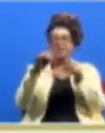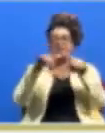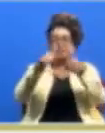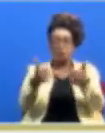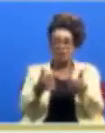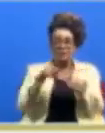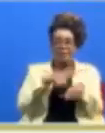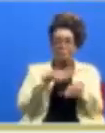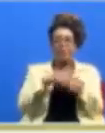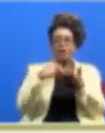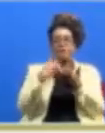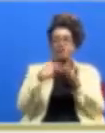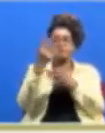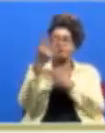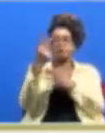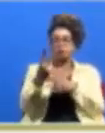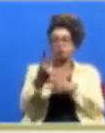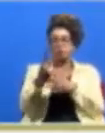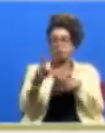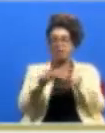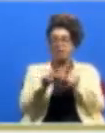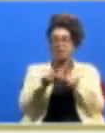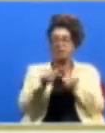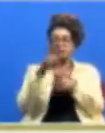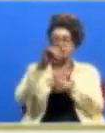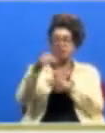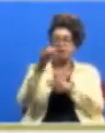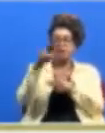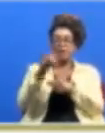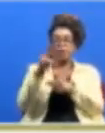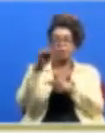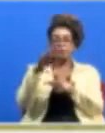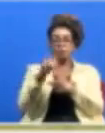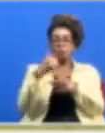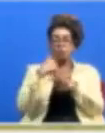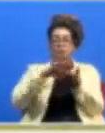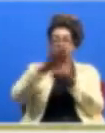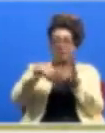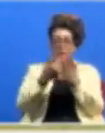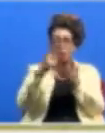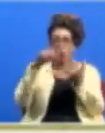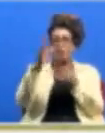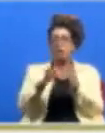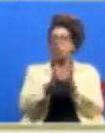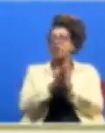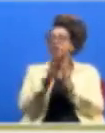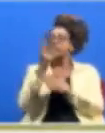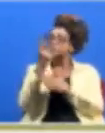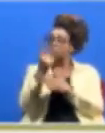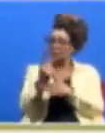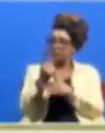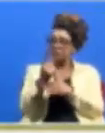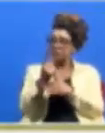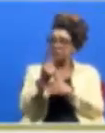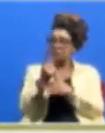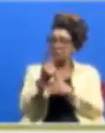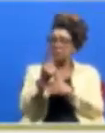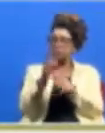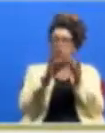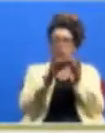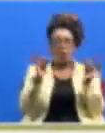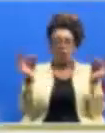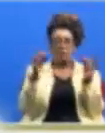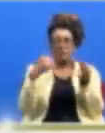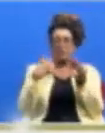scoring the 43 points, as Njeri Kiunjuri was the overall lady winner with 41 points. The longest drive